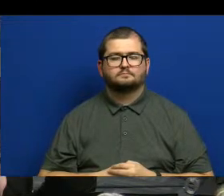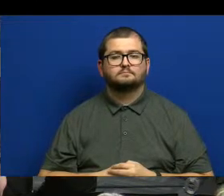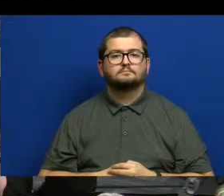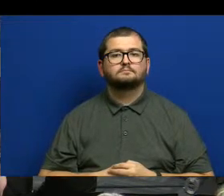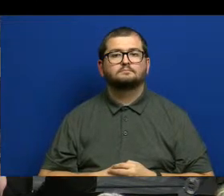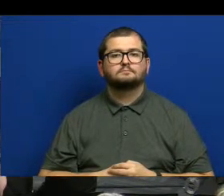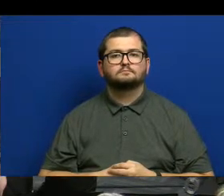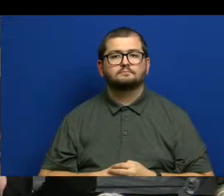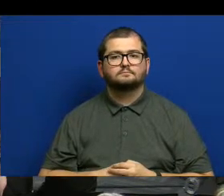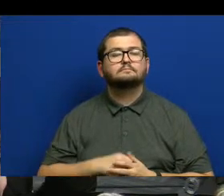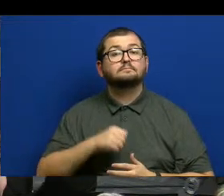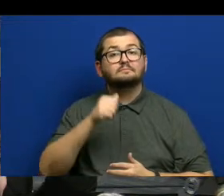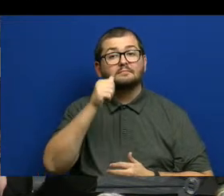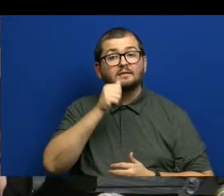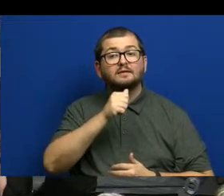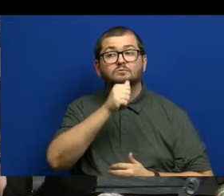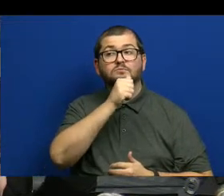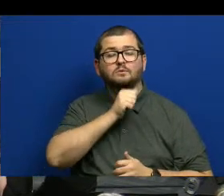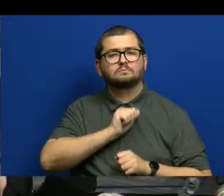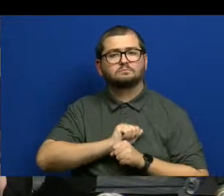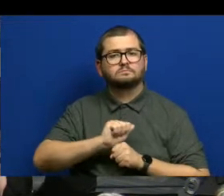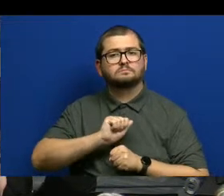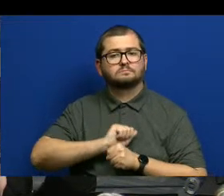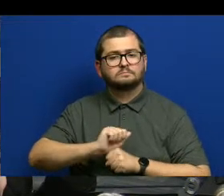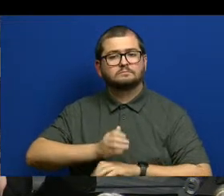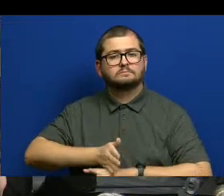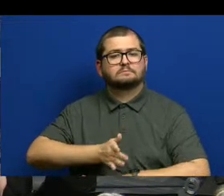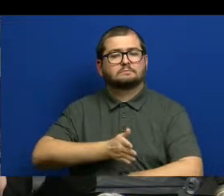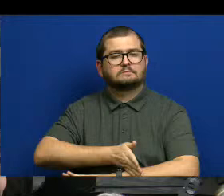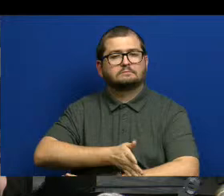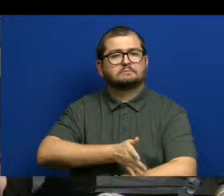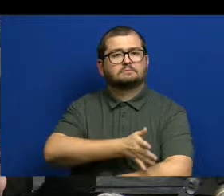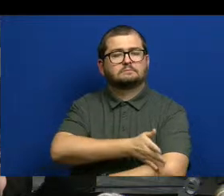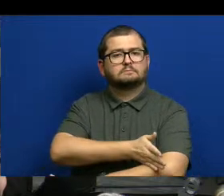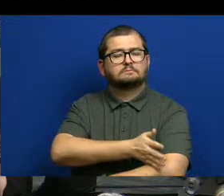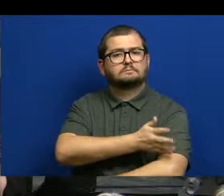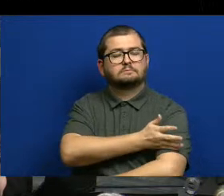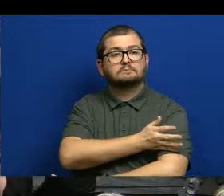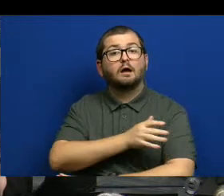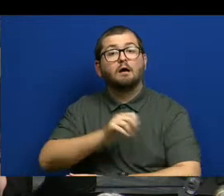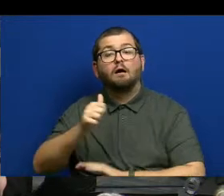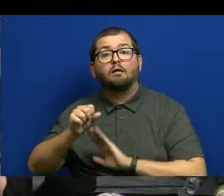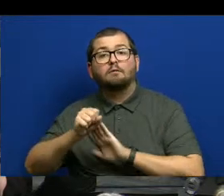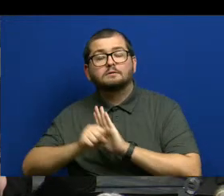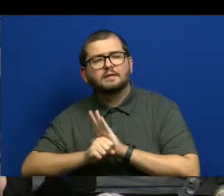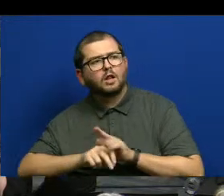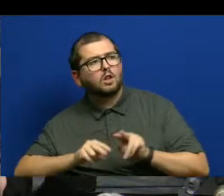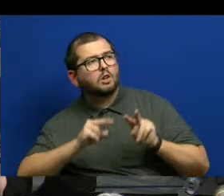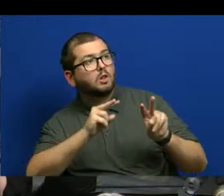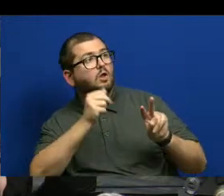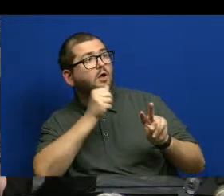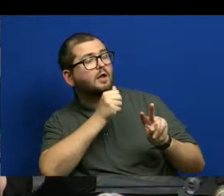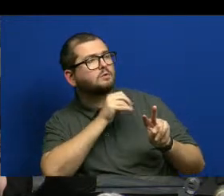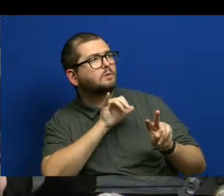Arizona has made strides. People have looked at us as a model in a lot of the work that we